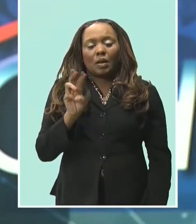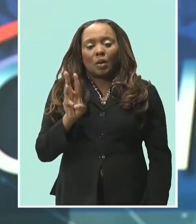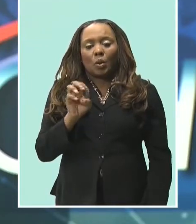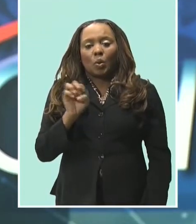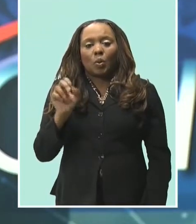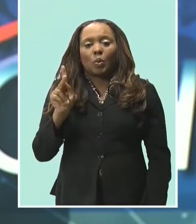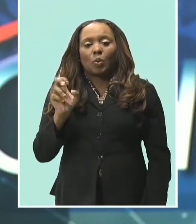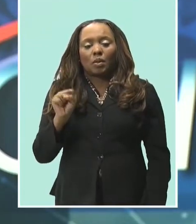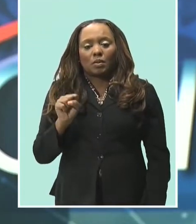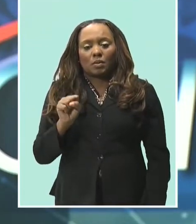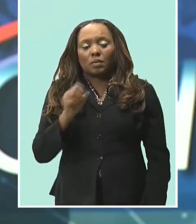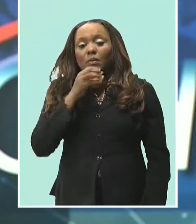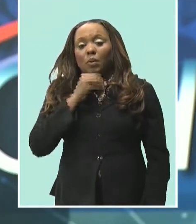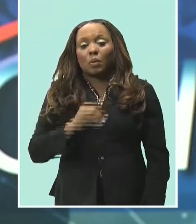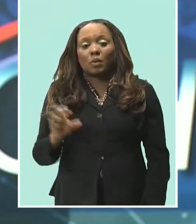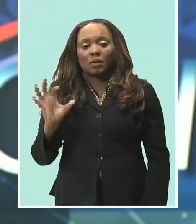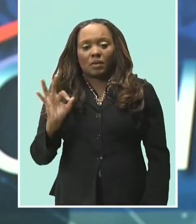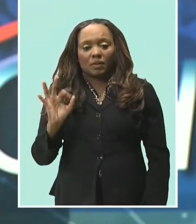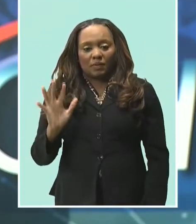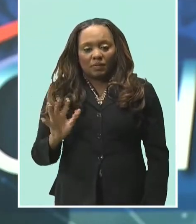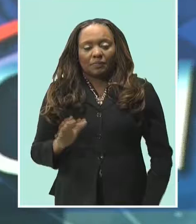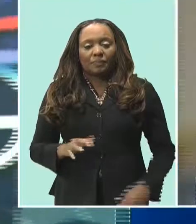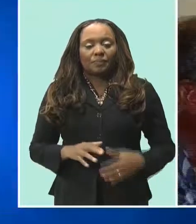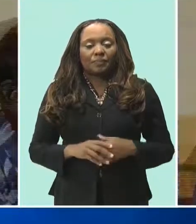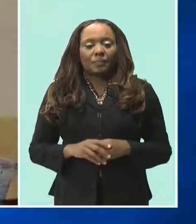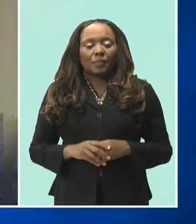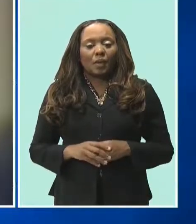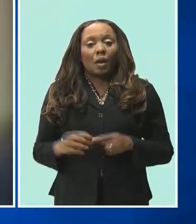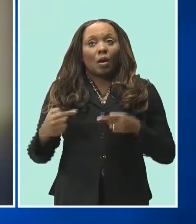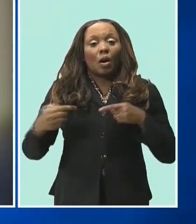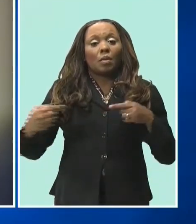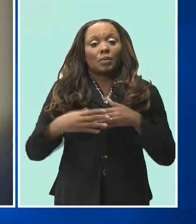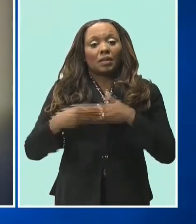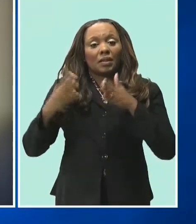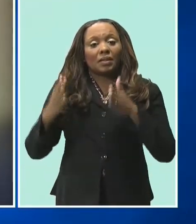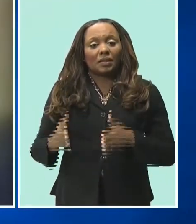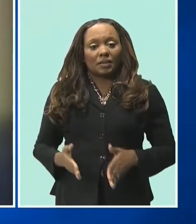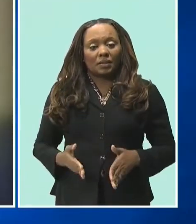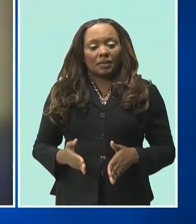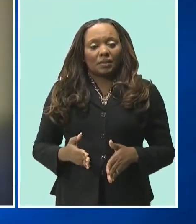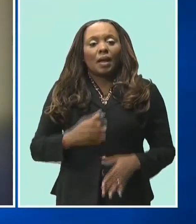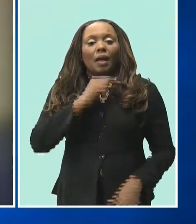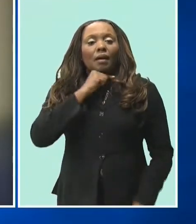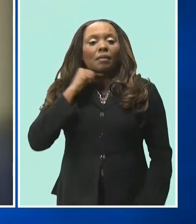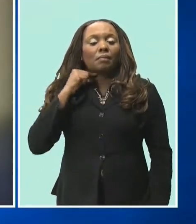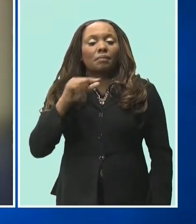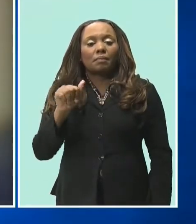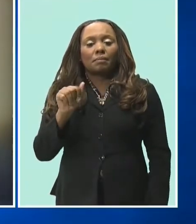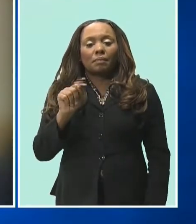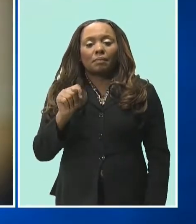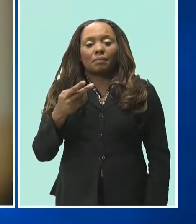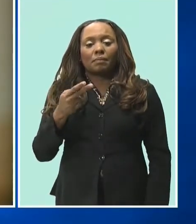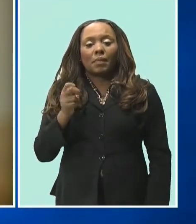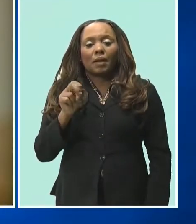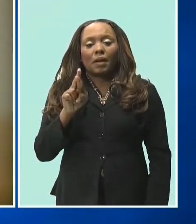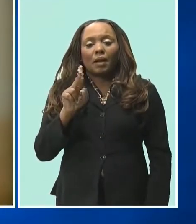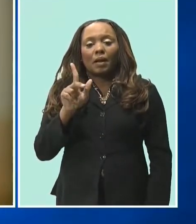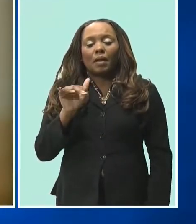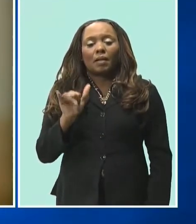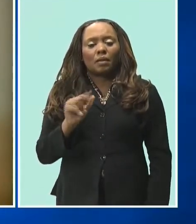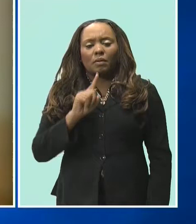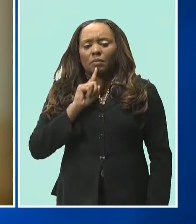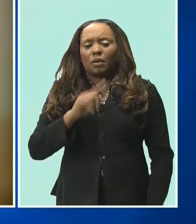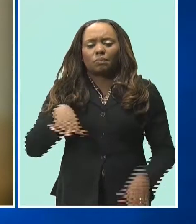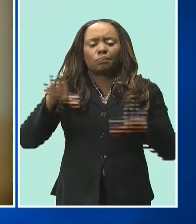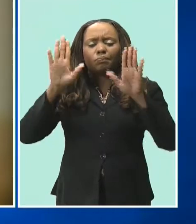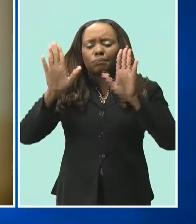opposition leader Bishop Joseph Atherley. Bishop Atherley says there are representations of the ideal Barbadian, and Sir Everton was